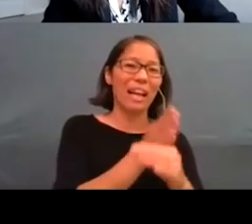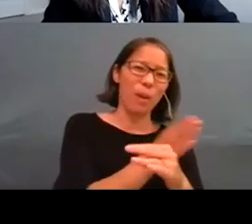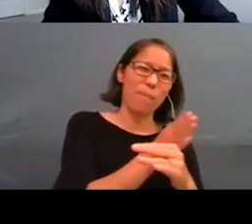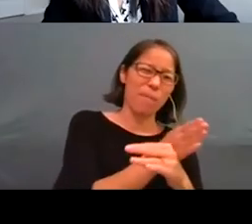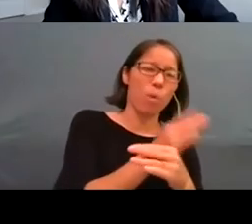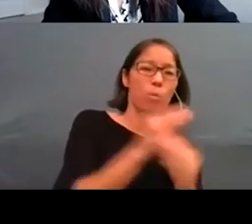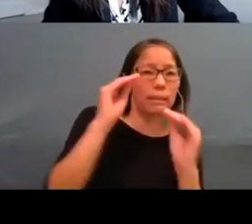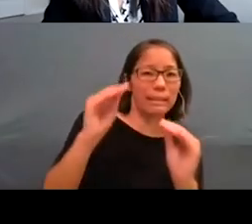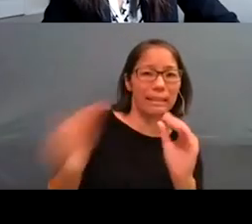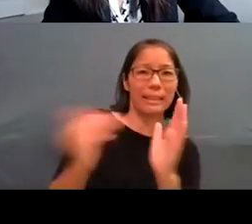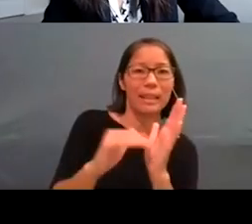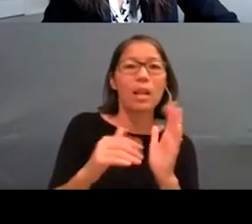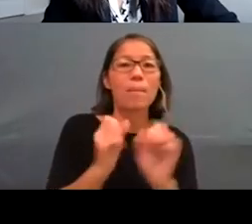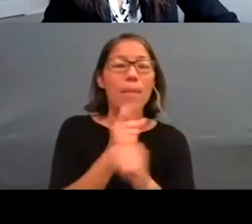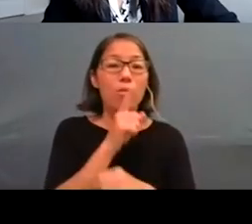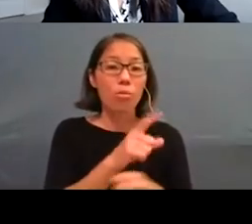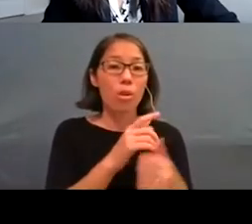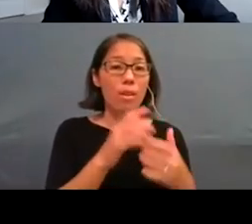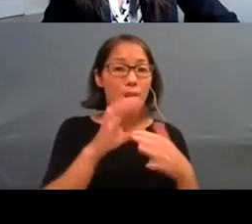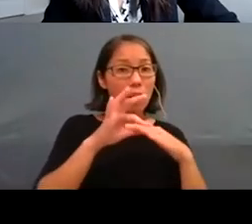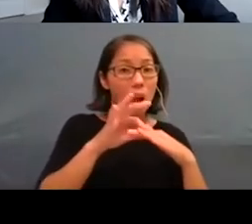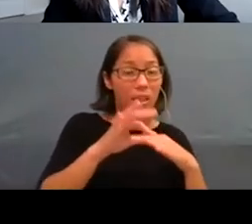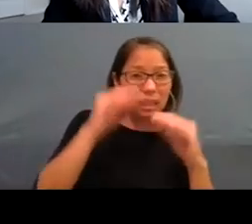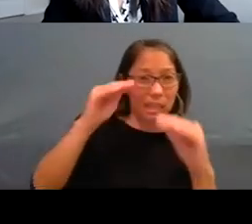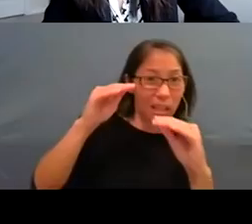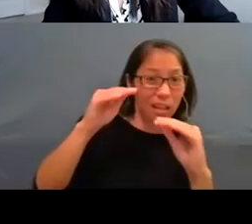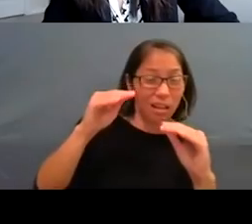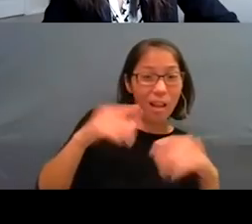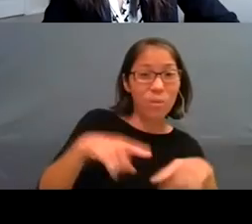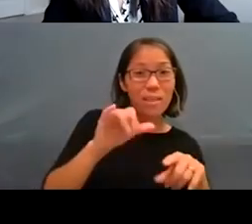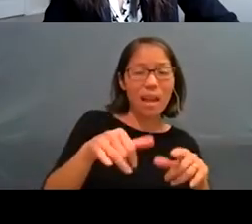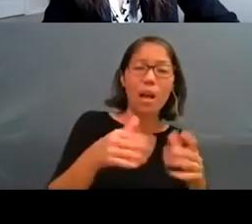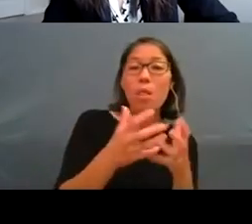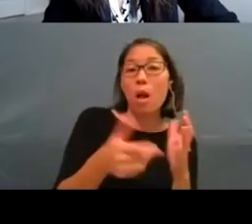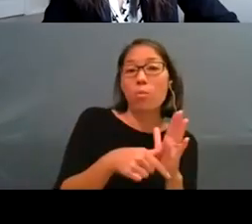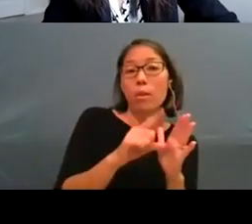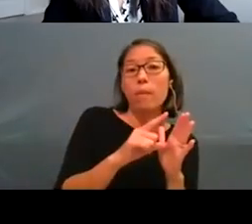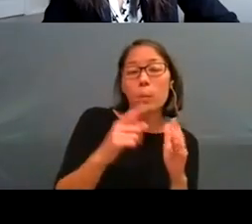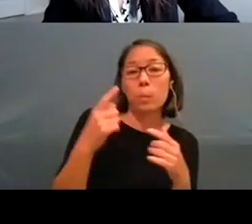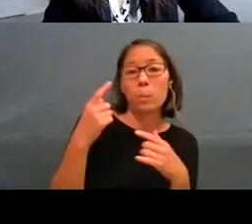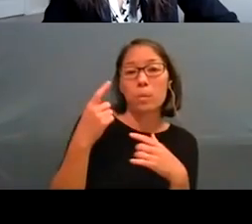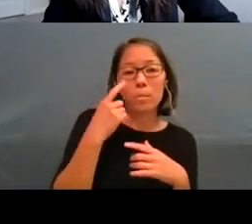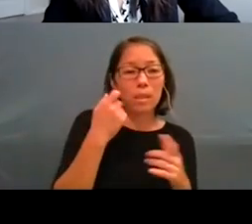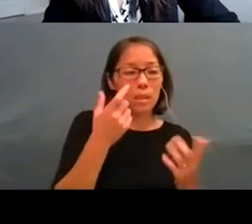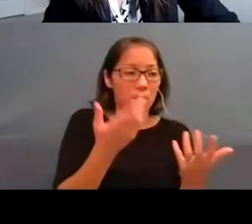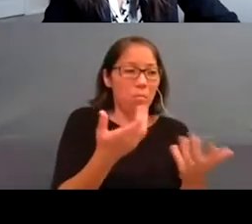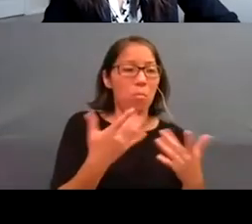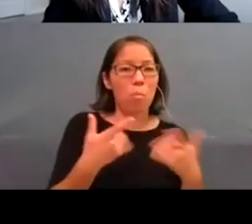that content that was covered during that time, much of which was review based on where we were at that point in the